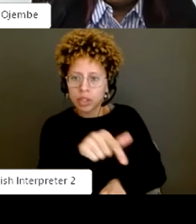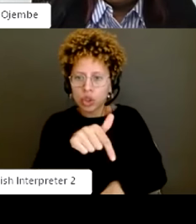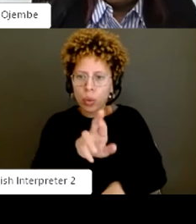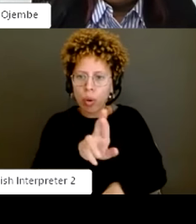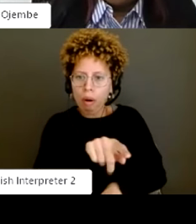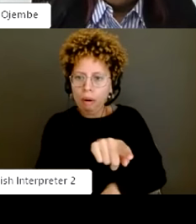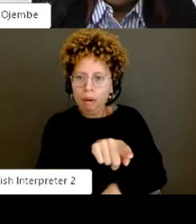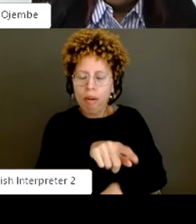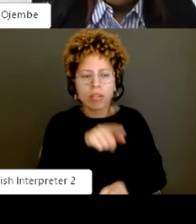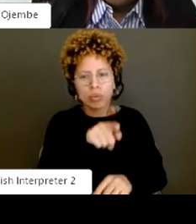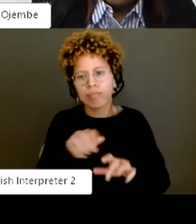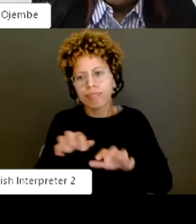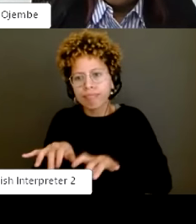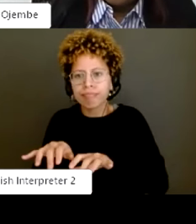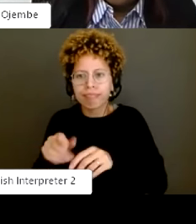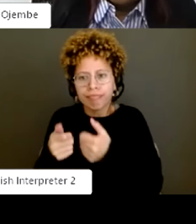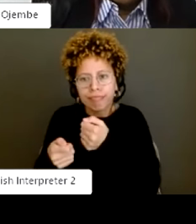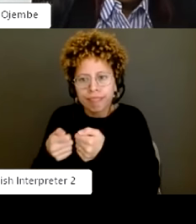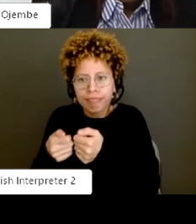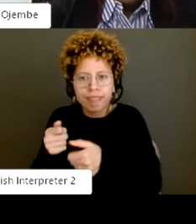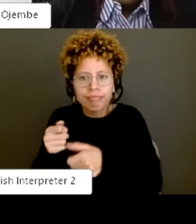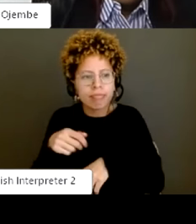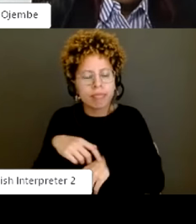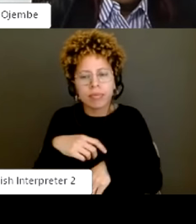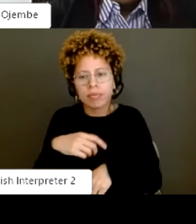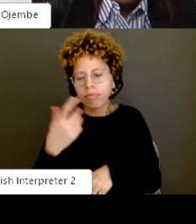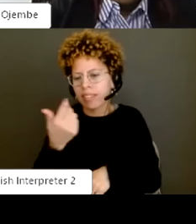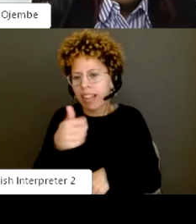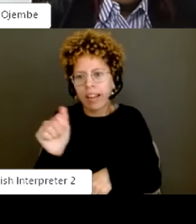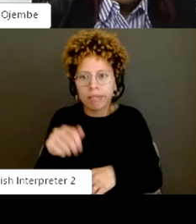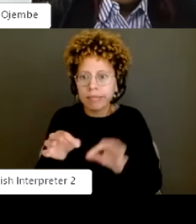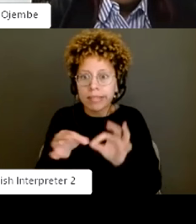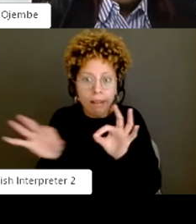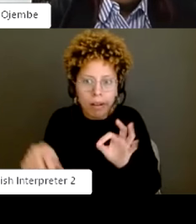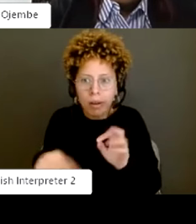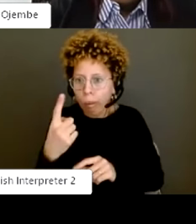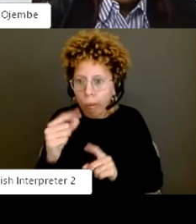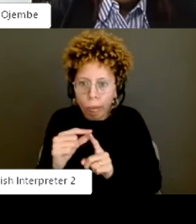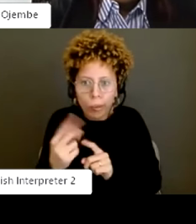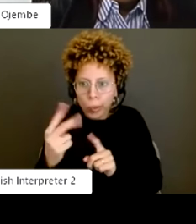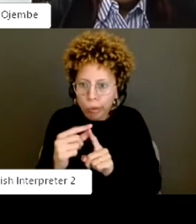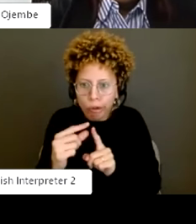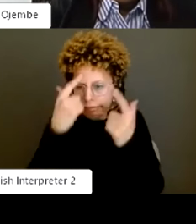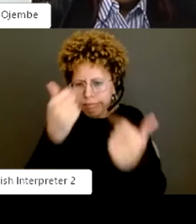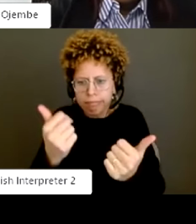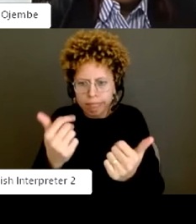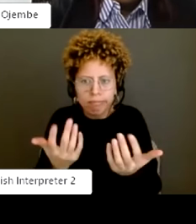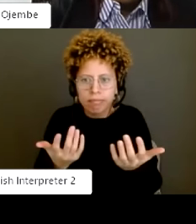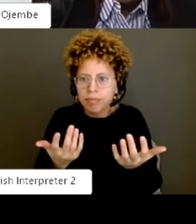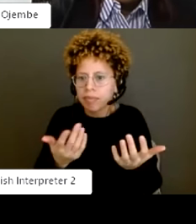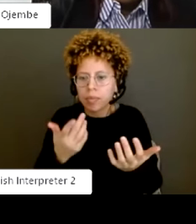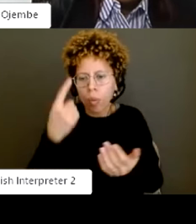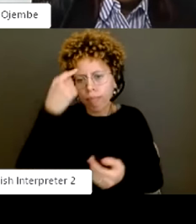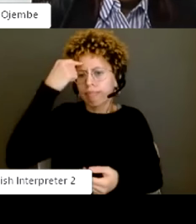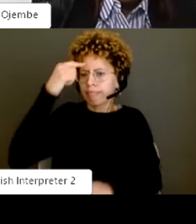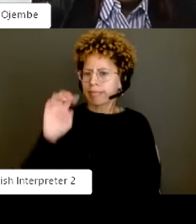comes to your mind. It can be one word, it can be two, it can be a sentence. Whatever comes to your mind, you should be. We're going to give you